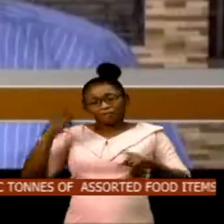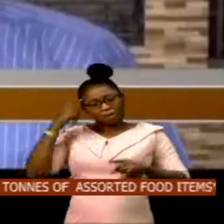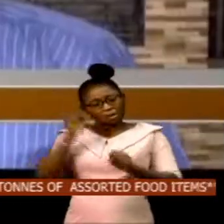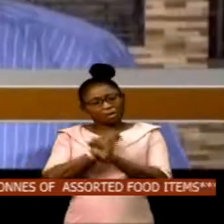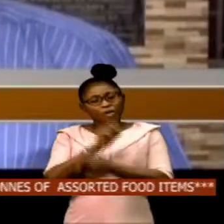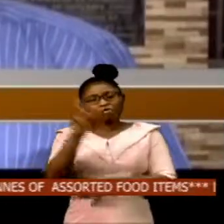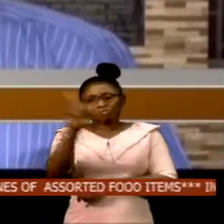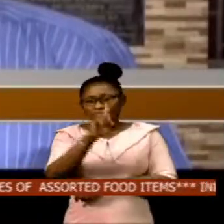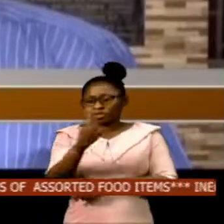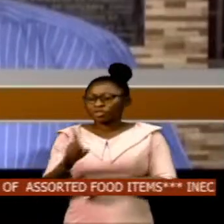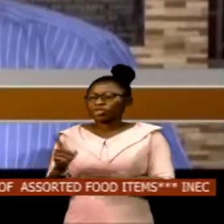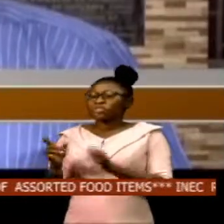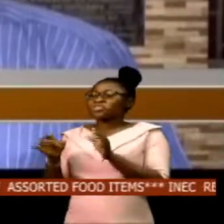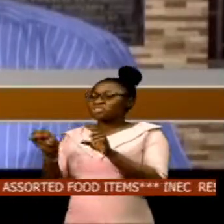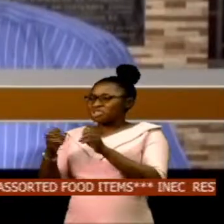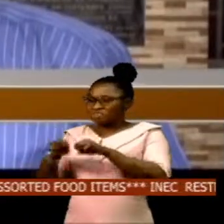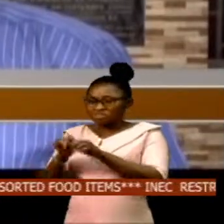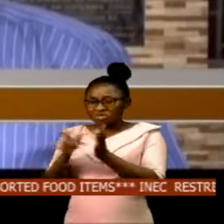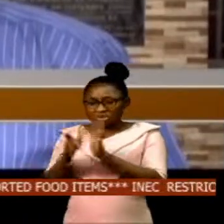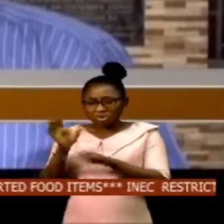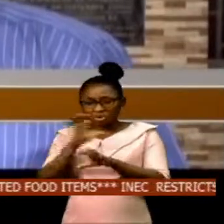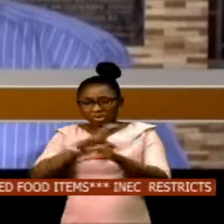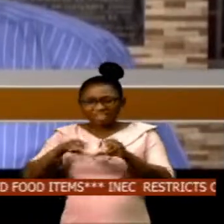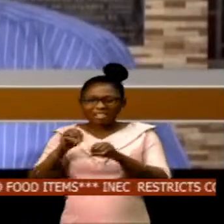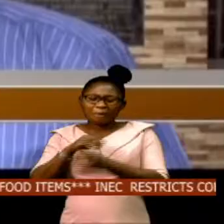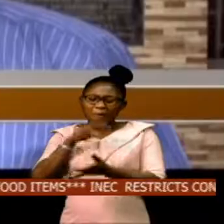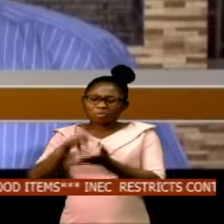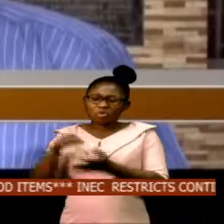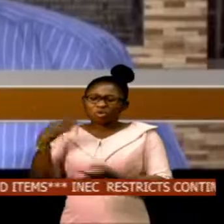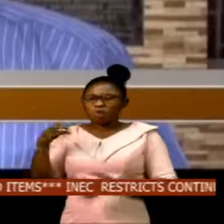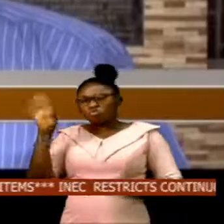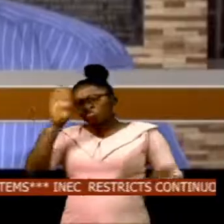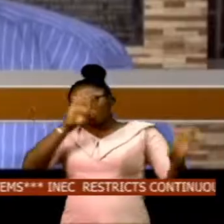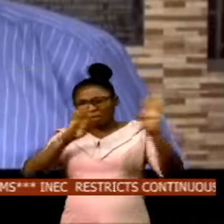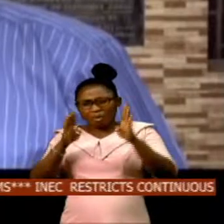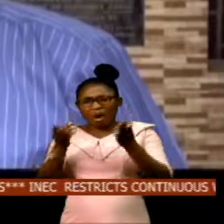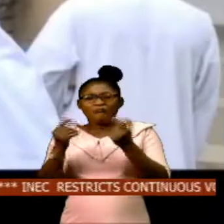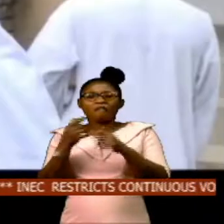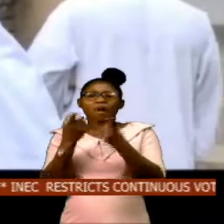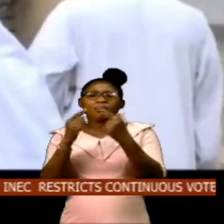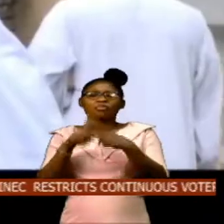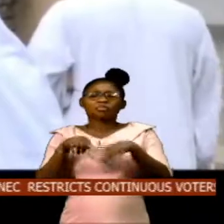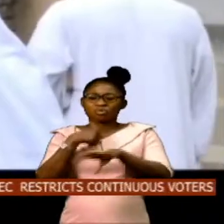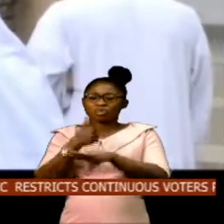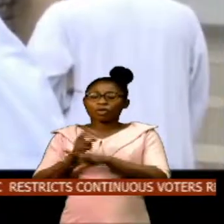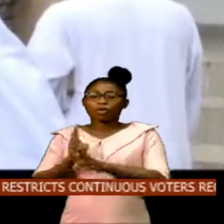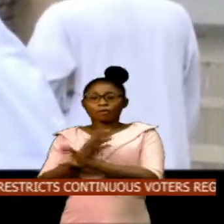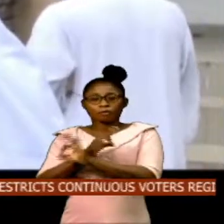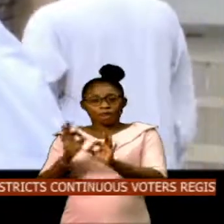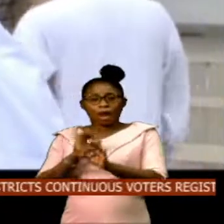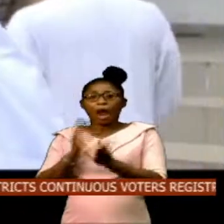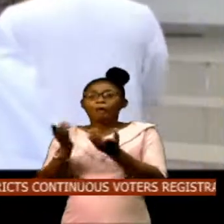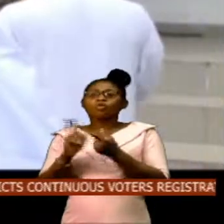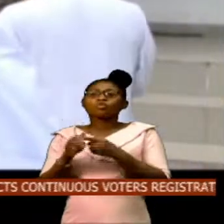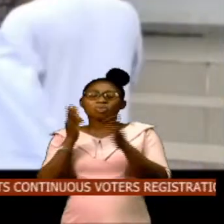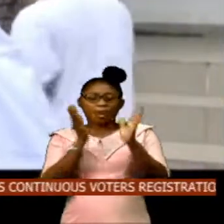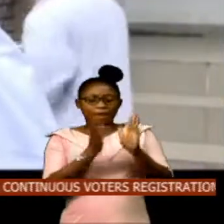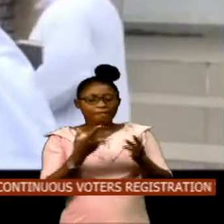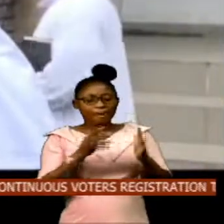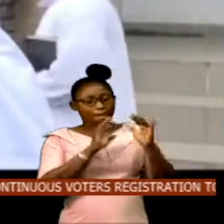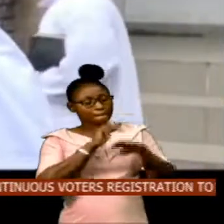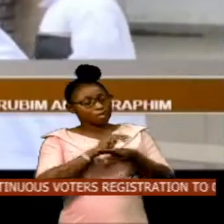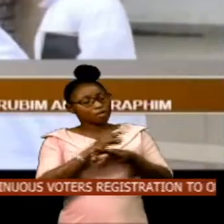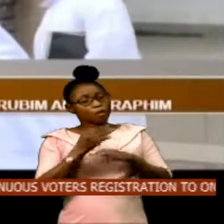loved ones. Give Jesus Christ, even in the midst of trouble, he has come to set us free. And I want to leave the message of